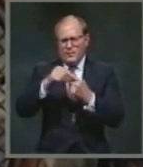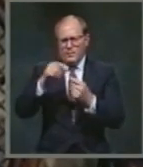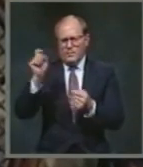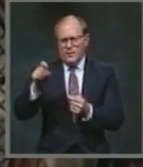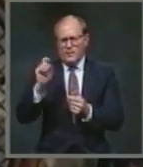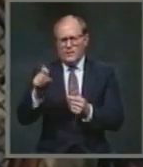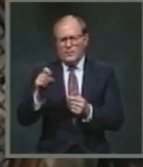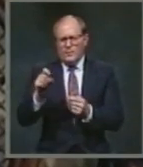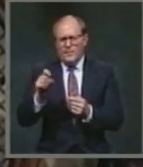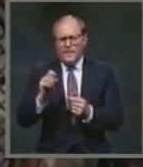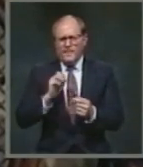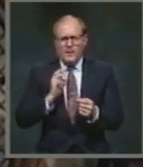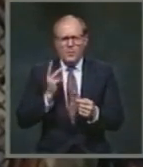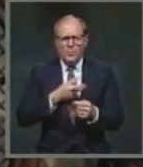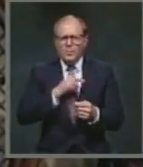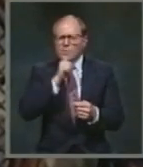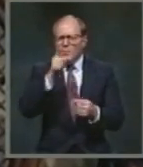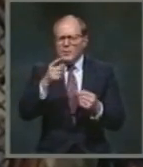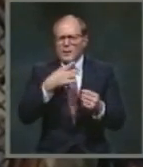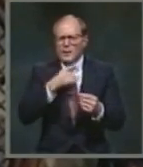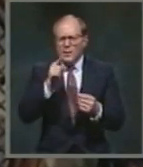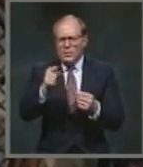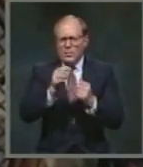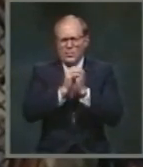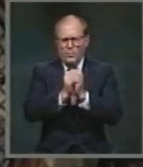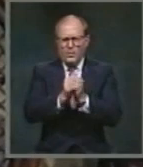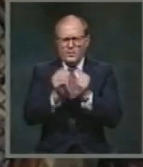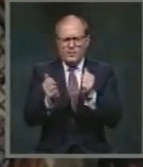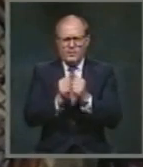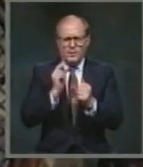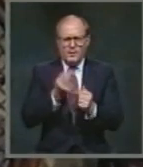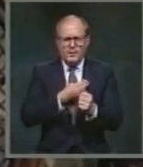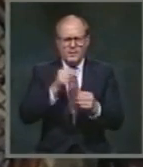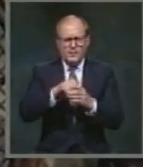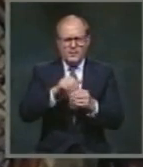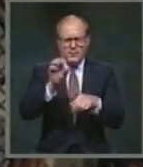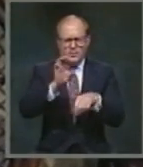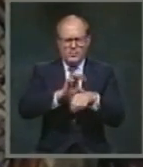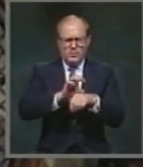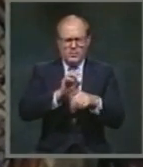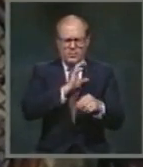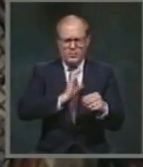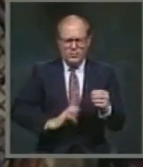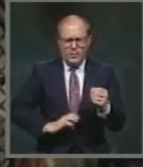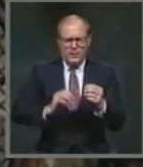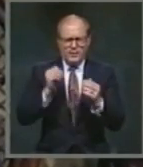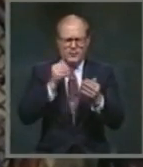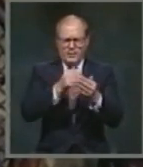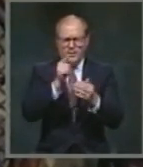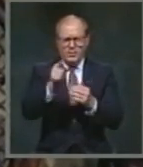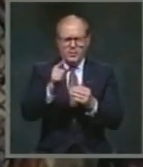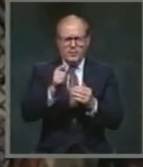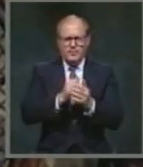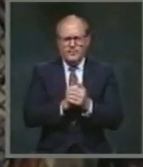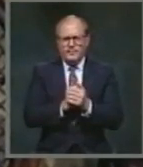needs. We'd really like to have you worship with us in a congregation near you. Would